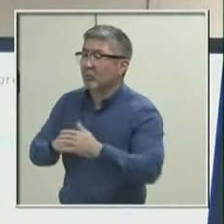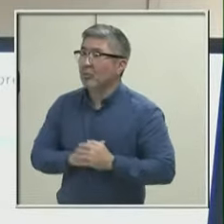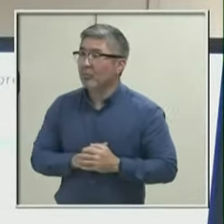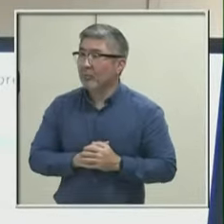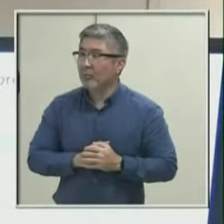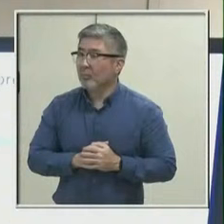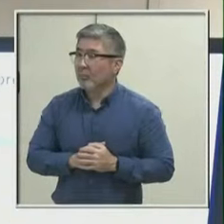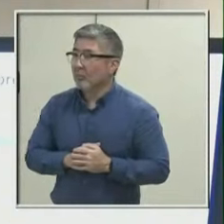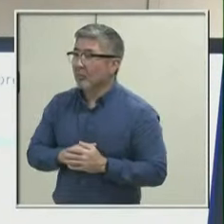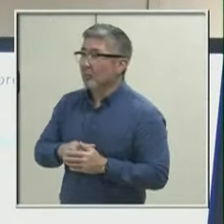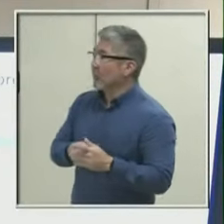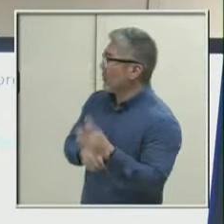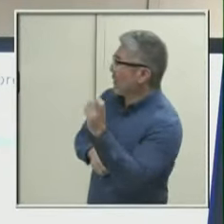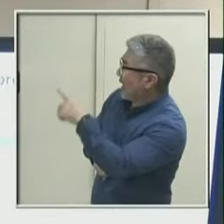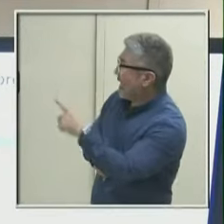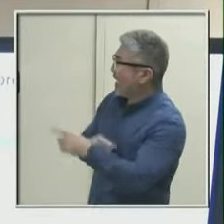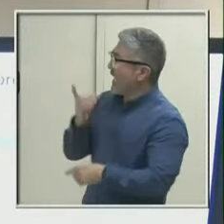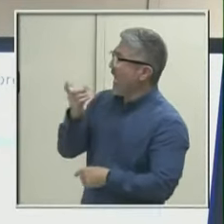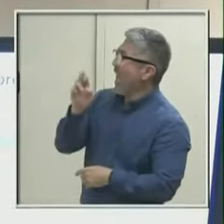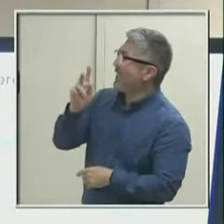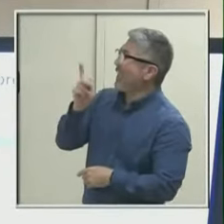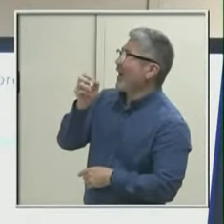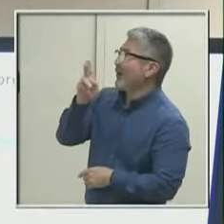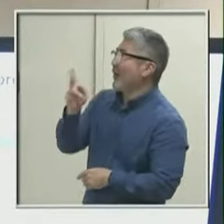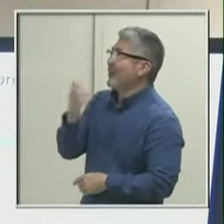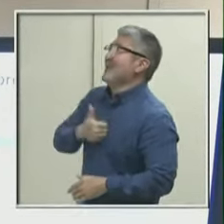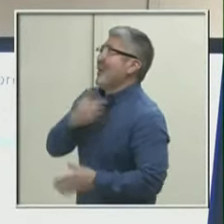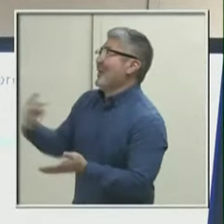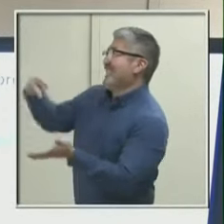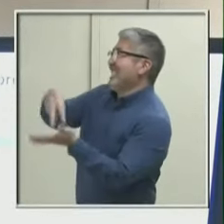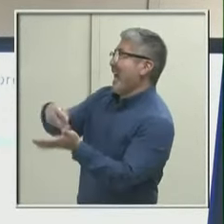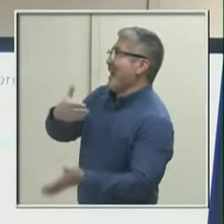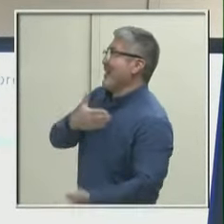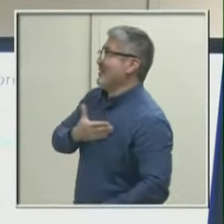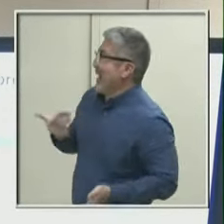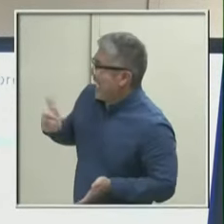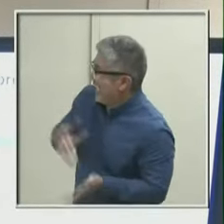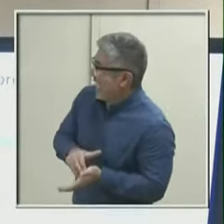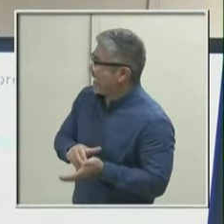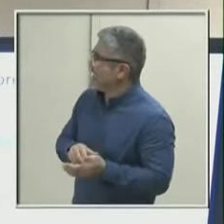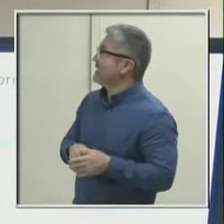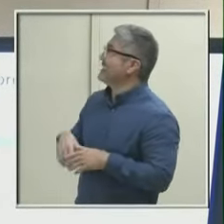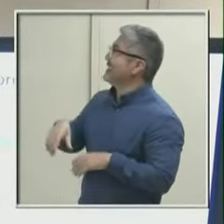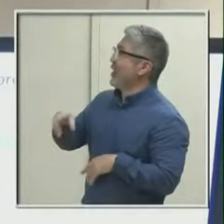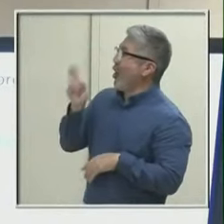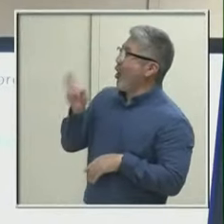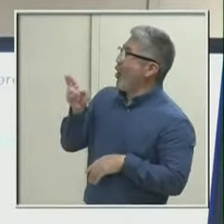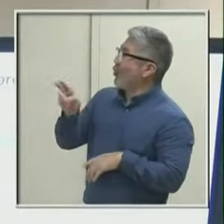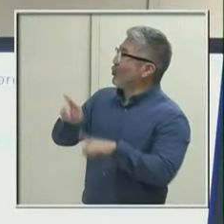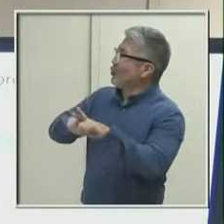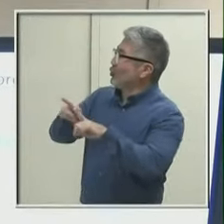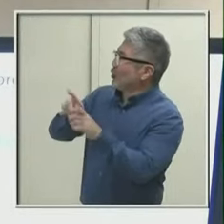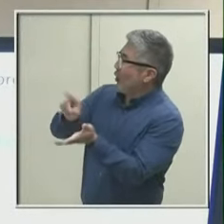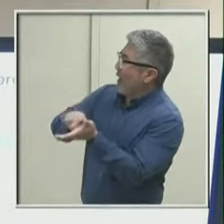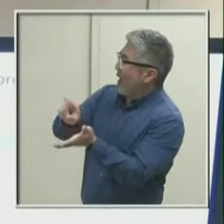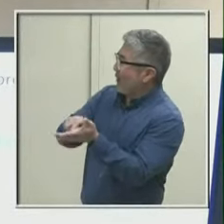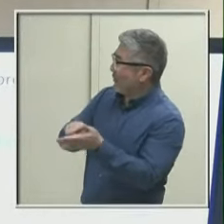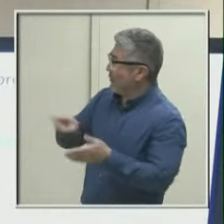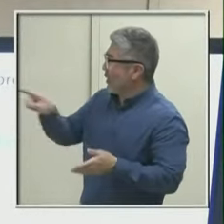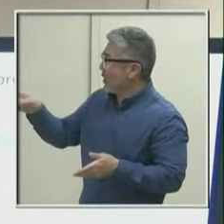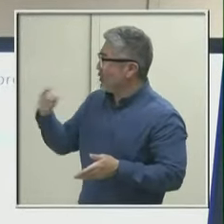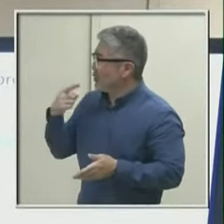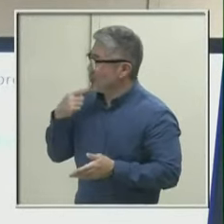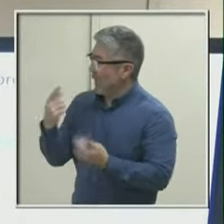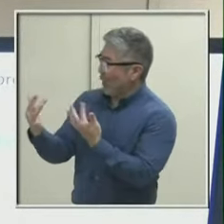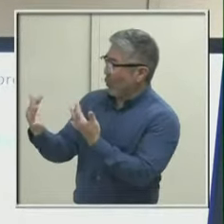Yeah, this question's for Dr. Kerber. Sorry, man. No worries. My name's Peter. I'm with the Honolulu Star Advertiser. You mentioned that you were briefed on the ATF's findings so